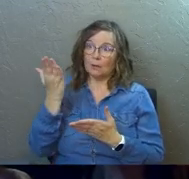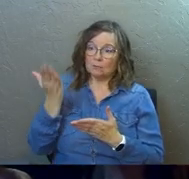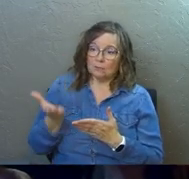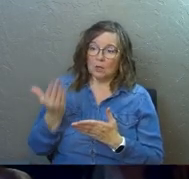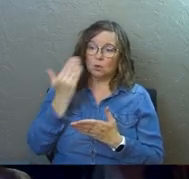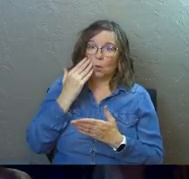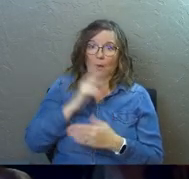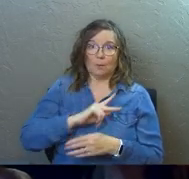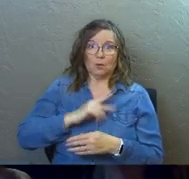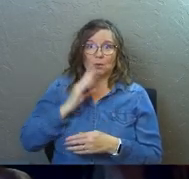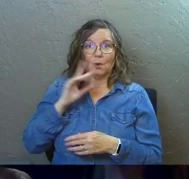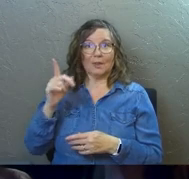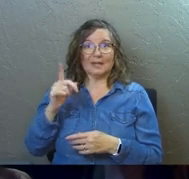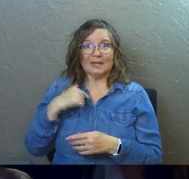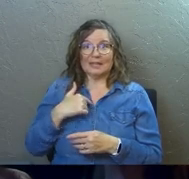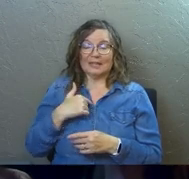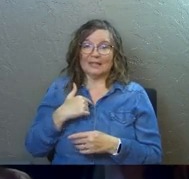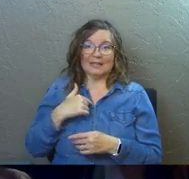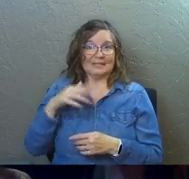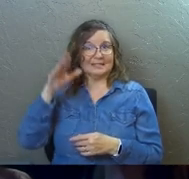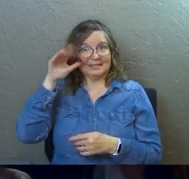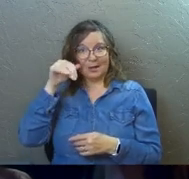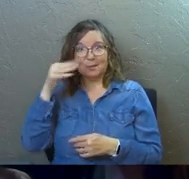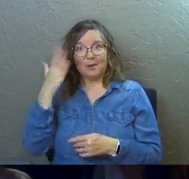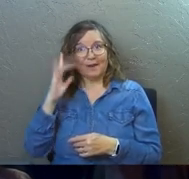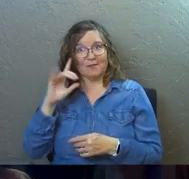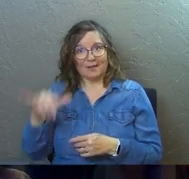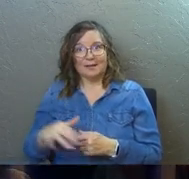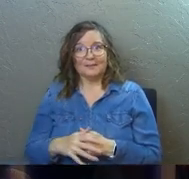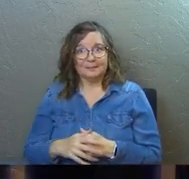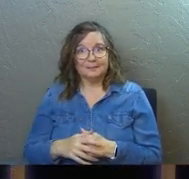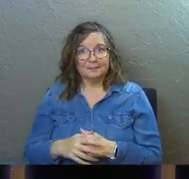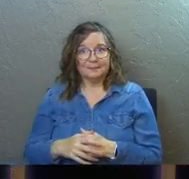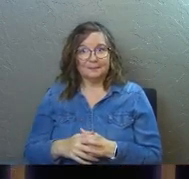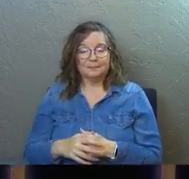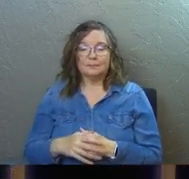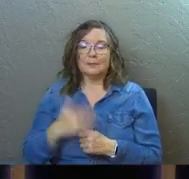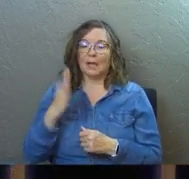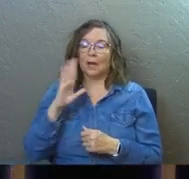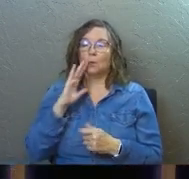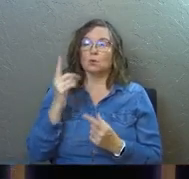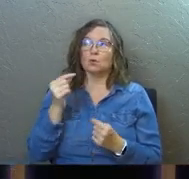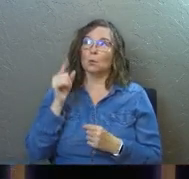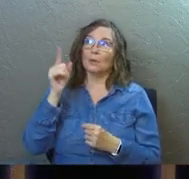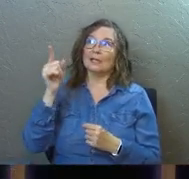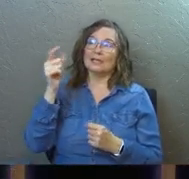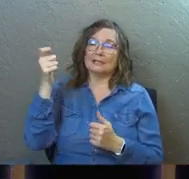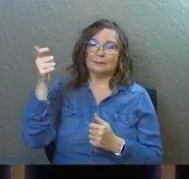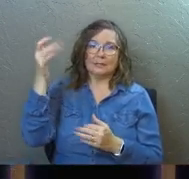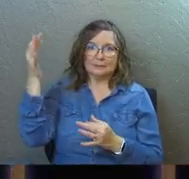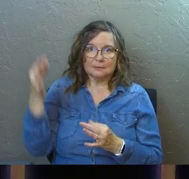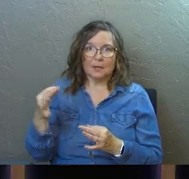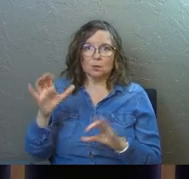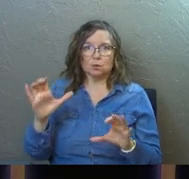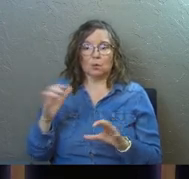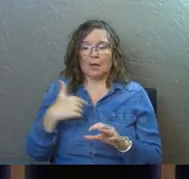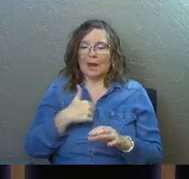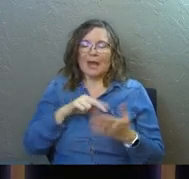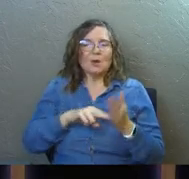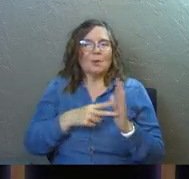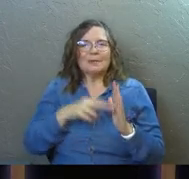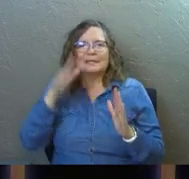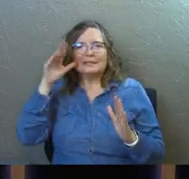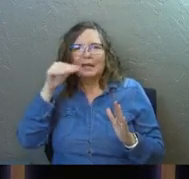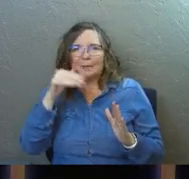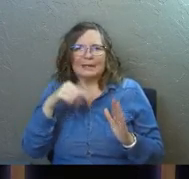you know his personality, you know that he is far too stubborn for that. God will do what he chooses to do. And I don't